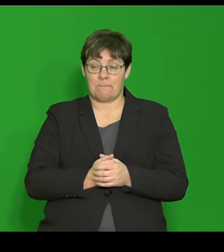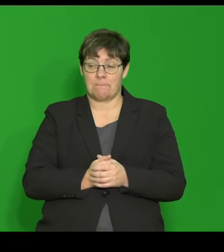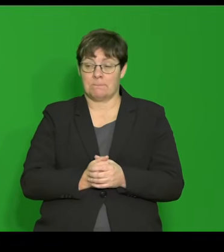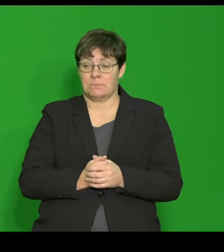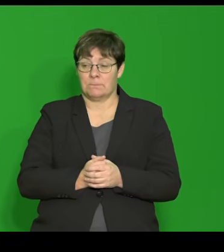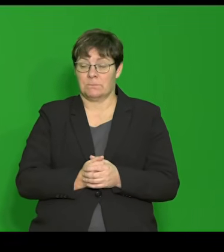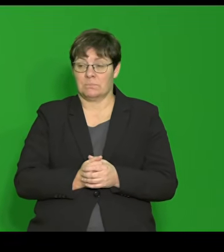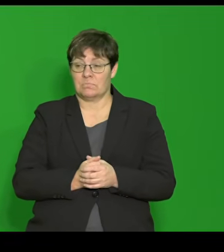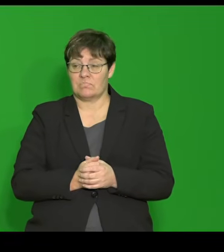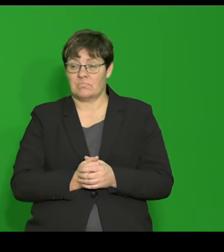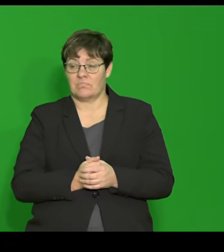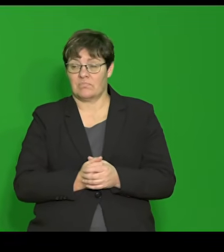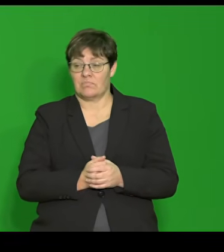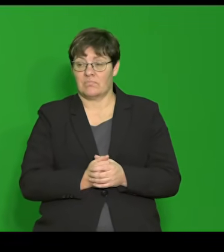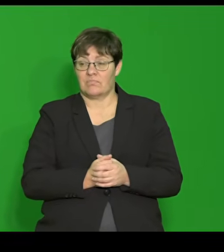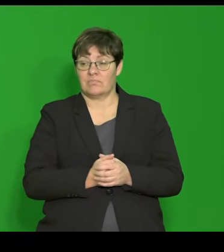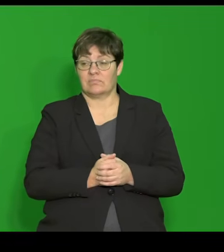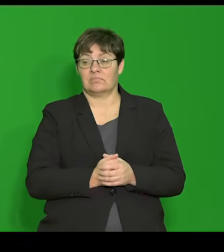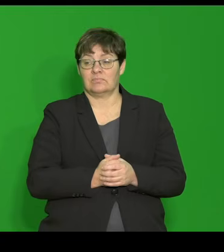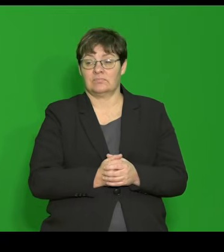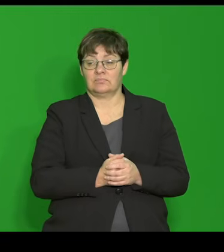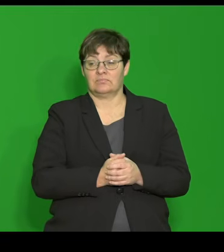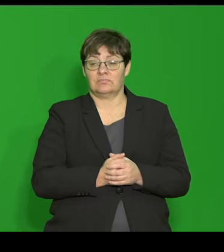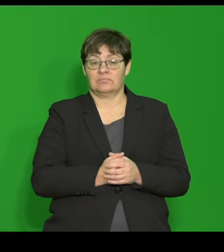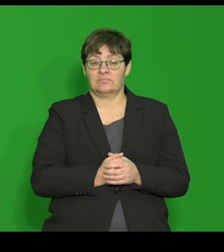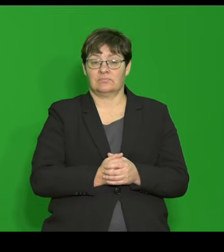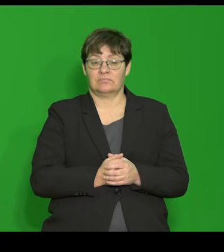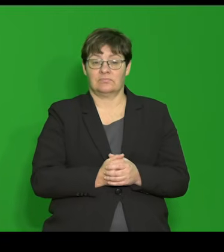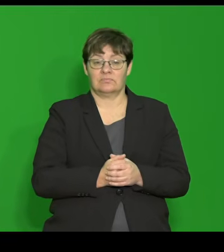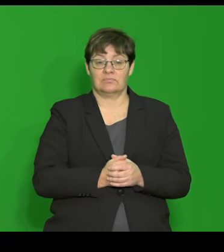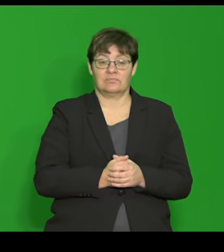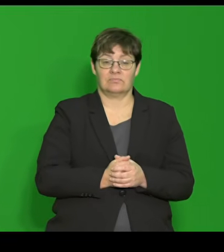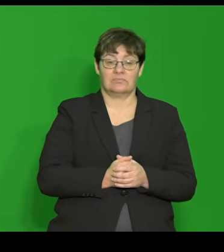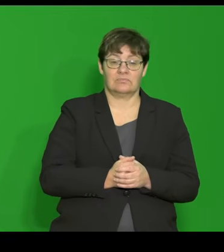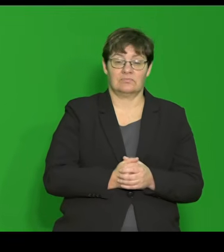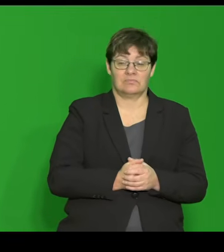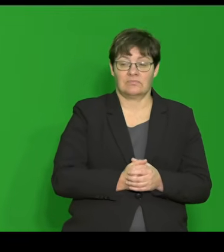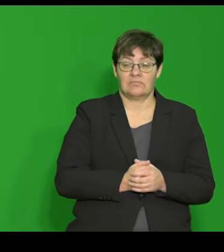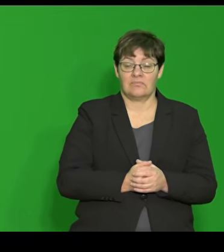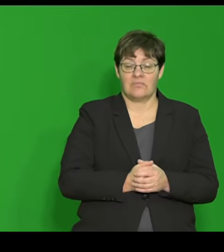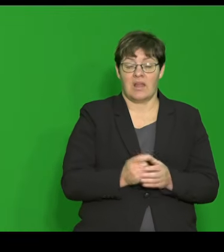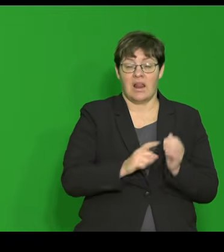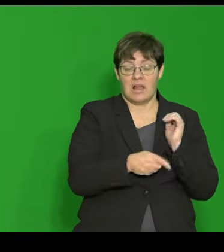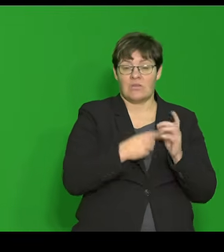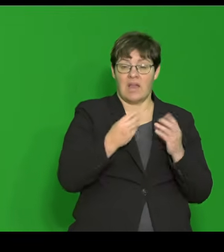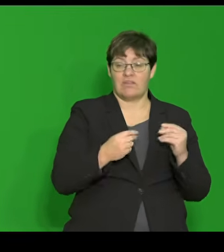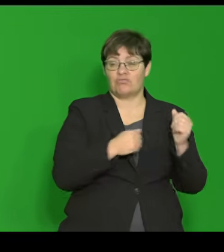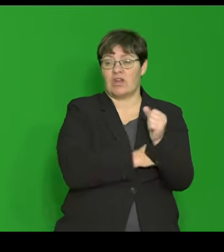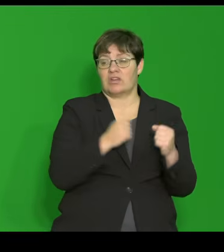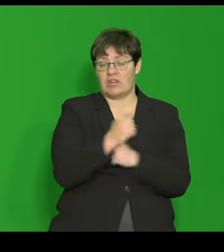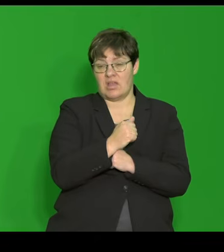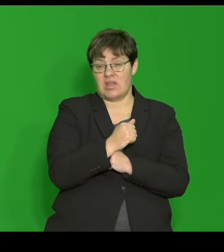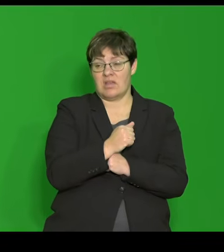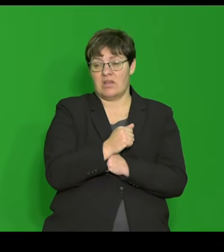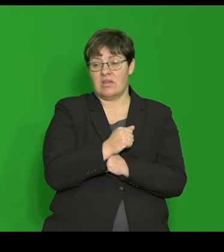the pancreas. And that's the pancreas here, which produces hormones as well as enzymes. And finally, we've